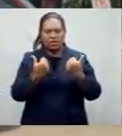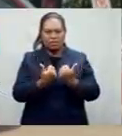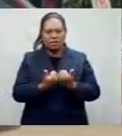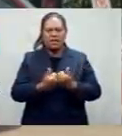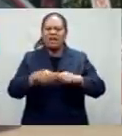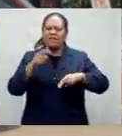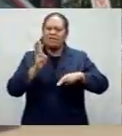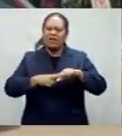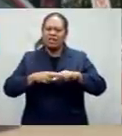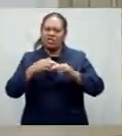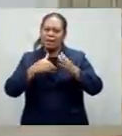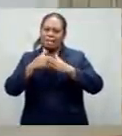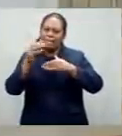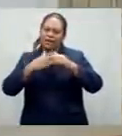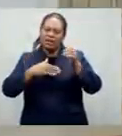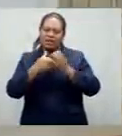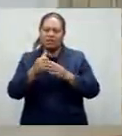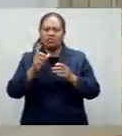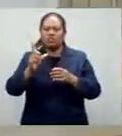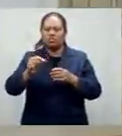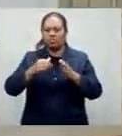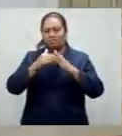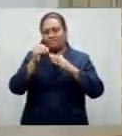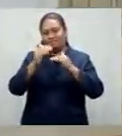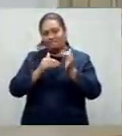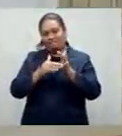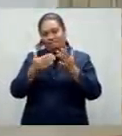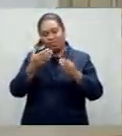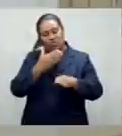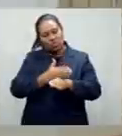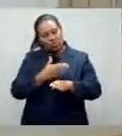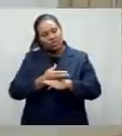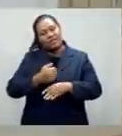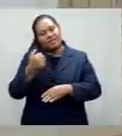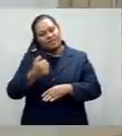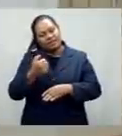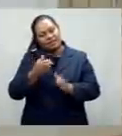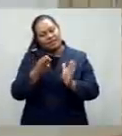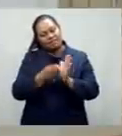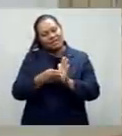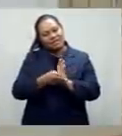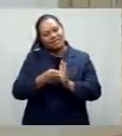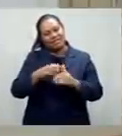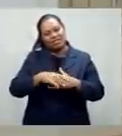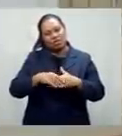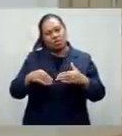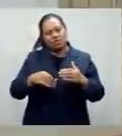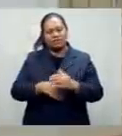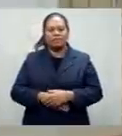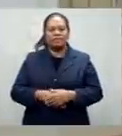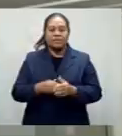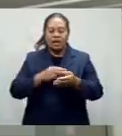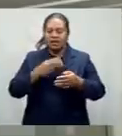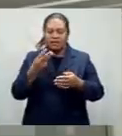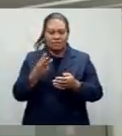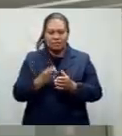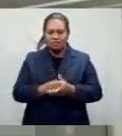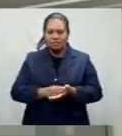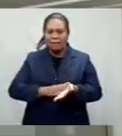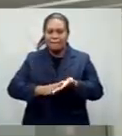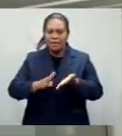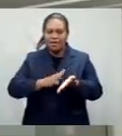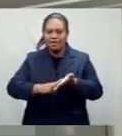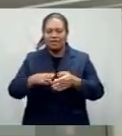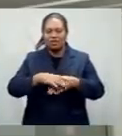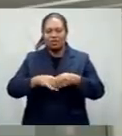Building Limited to commence building work estimated to be just under $16 million. The company says the planned capital investment will